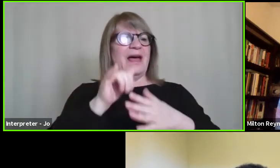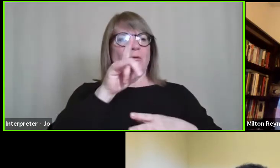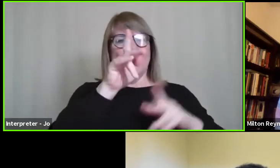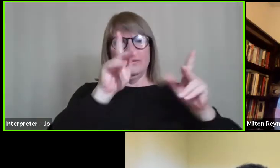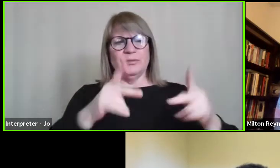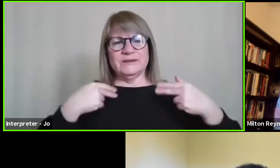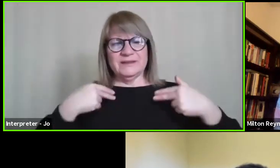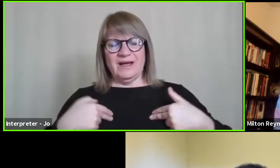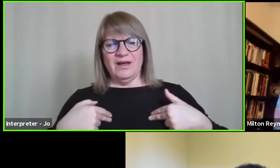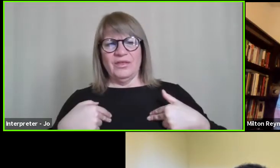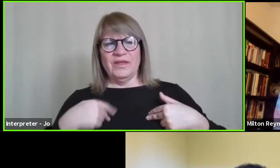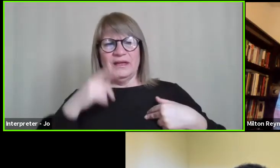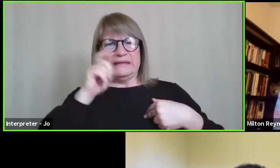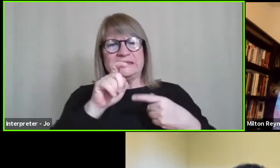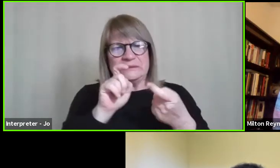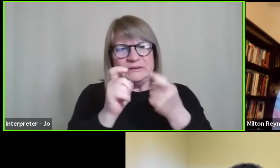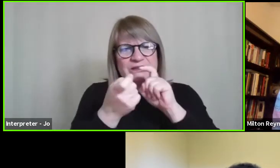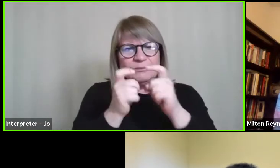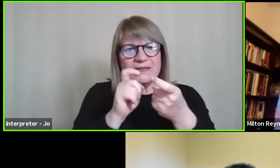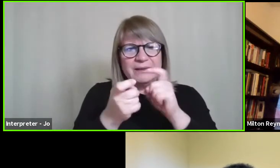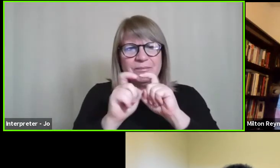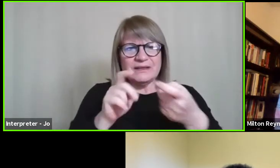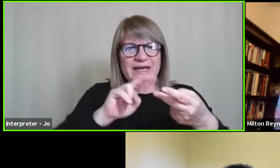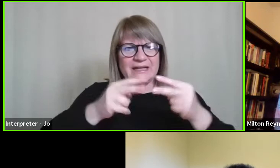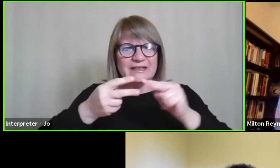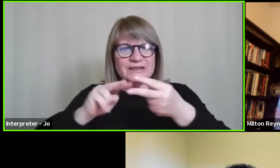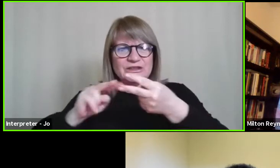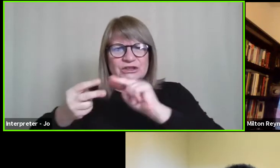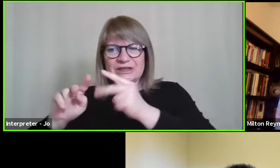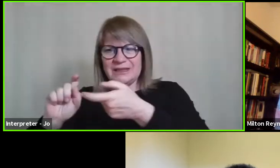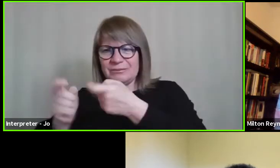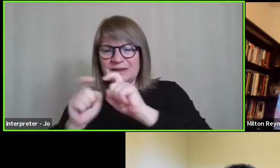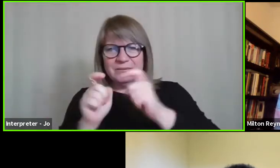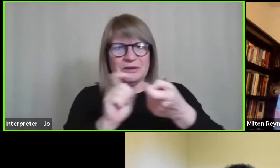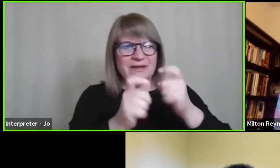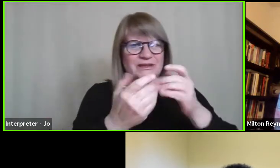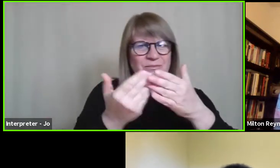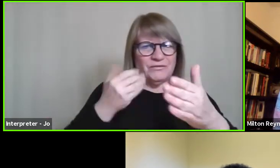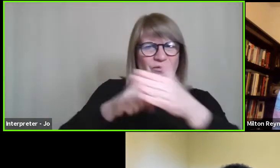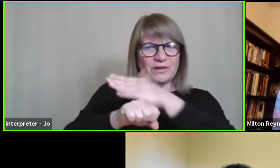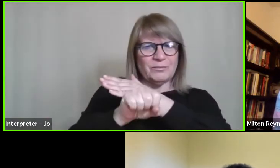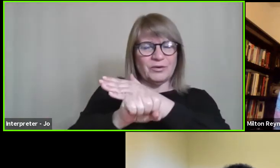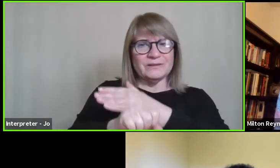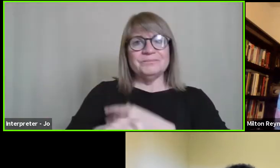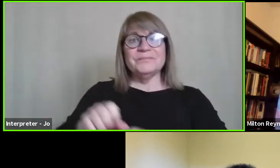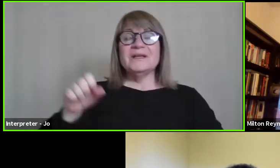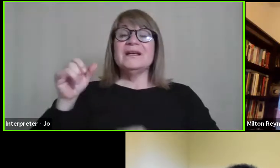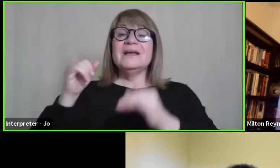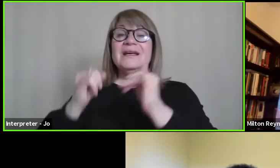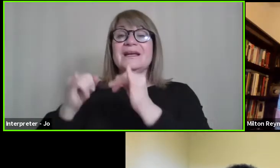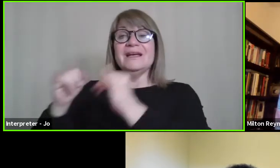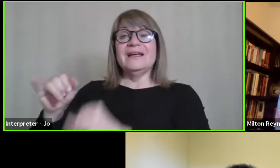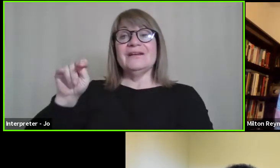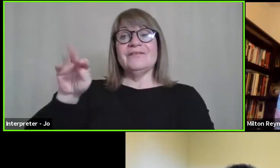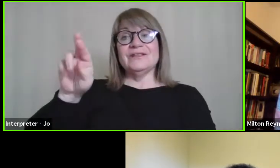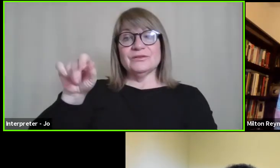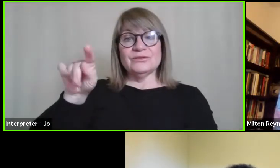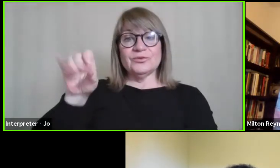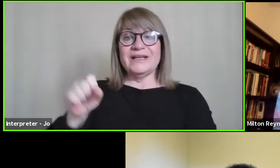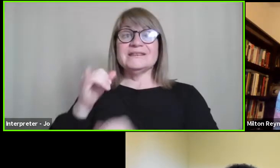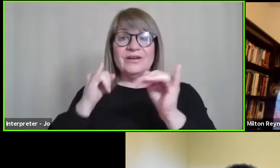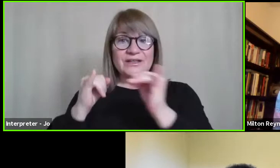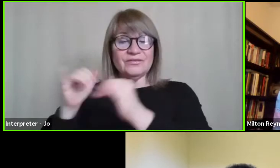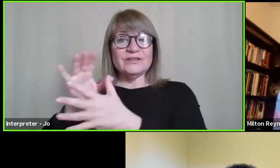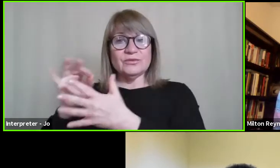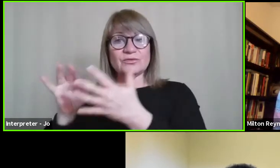or ought to be manipulated um prior to birth yeah yeah and individual traits are in some cases even individual choices as we